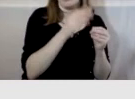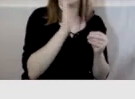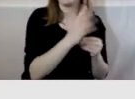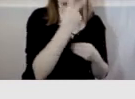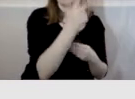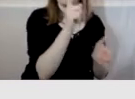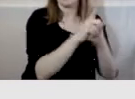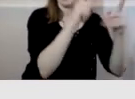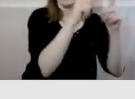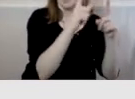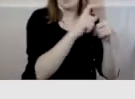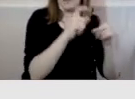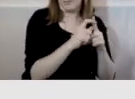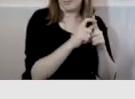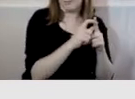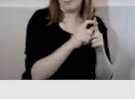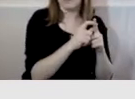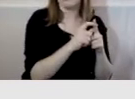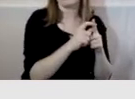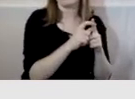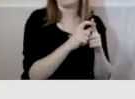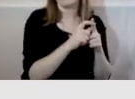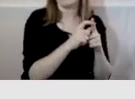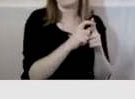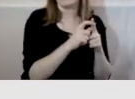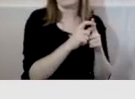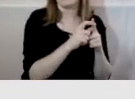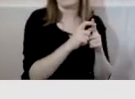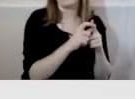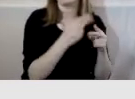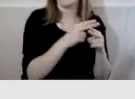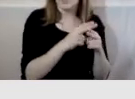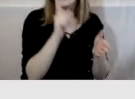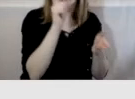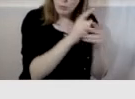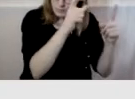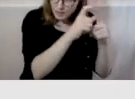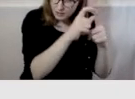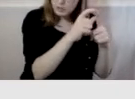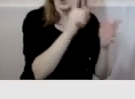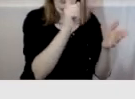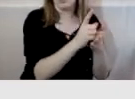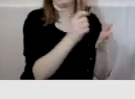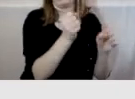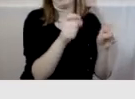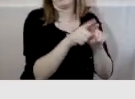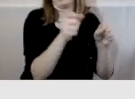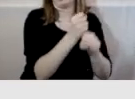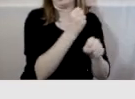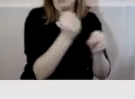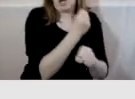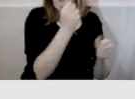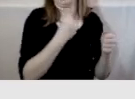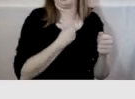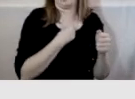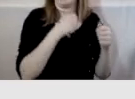core subjects, which as the core subject should have different levels, so that students,